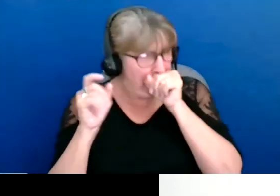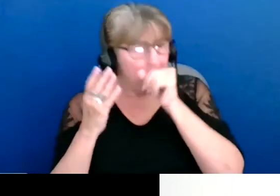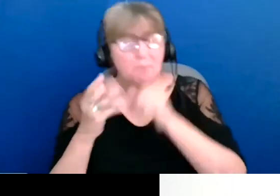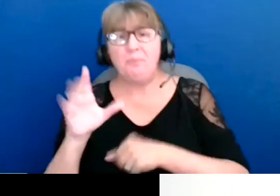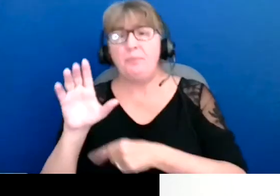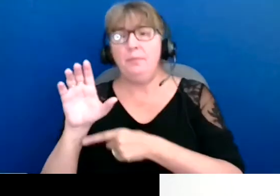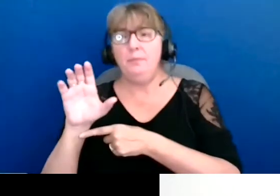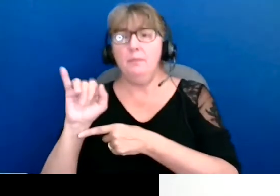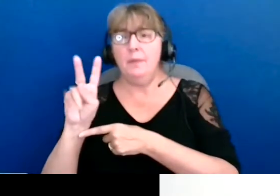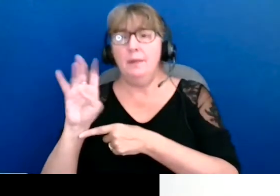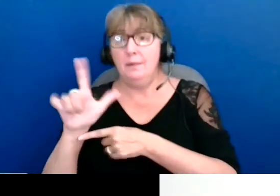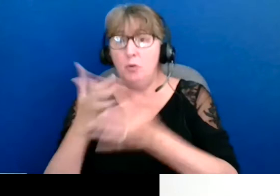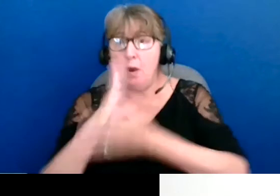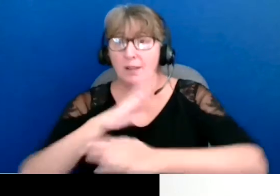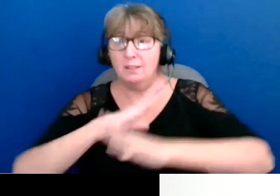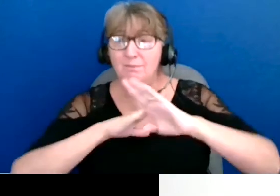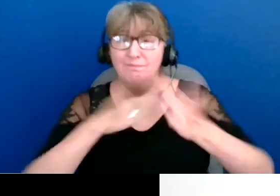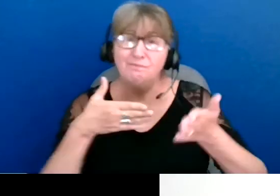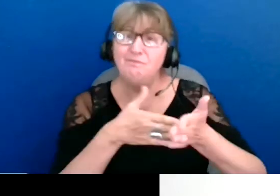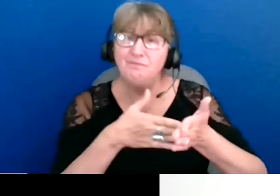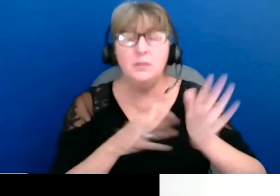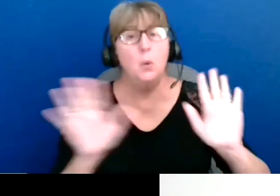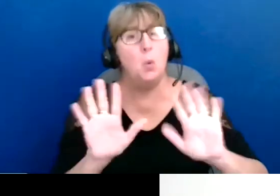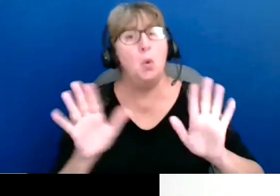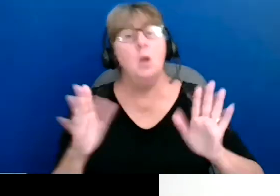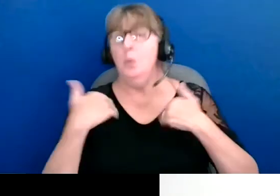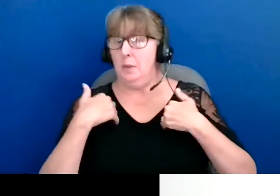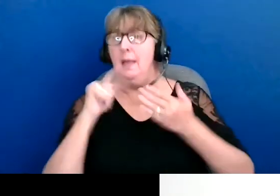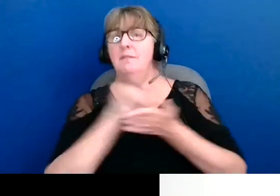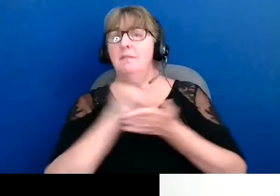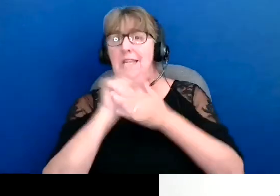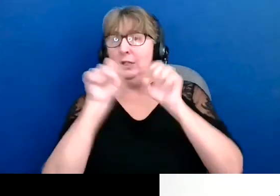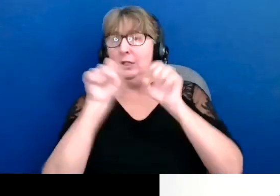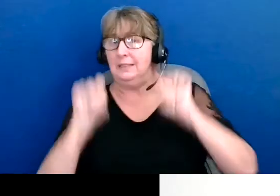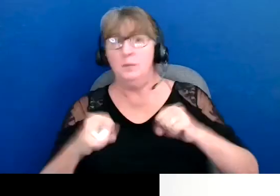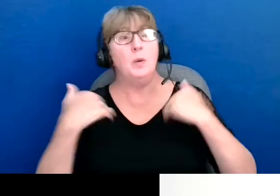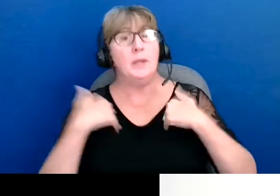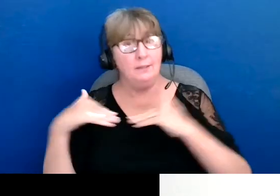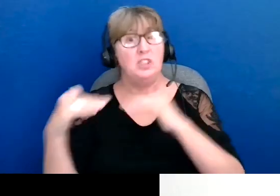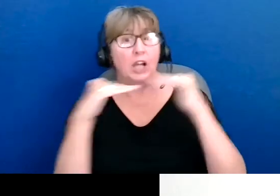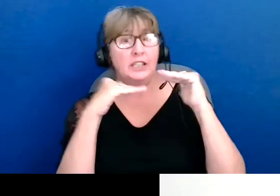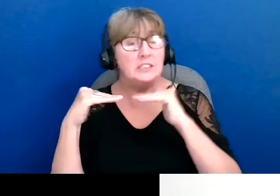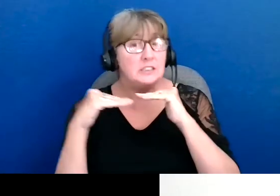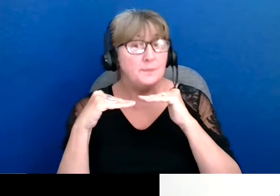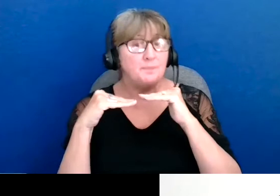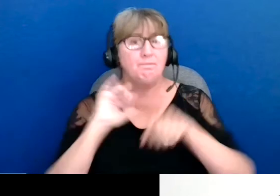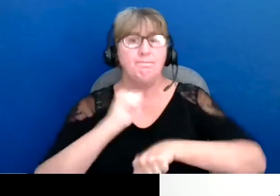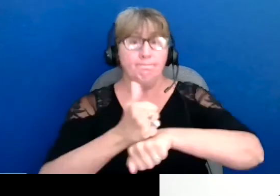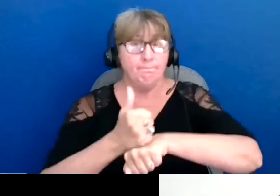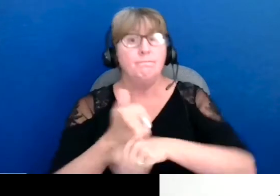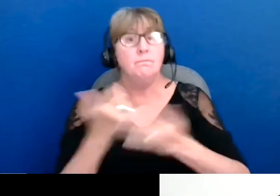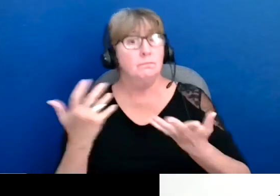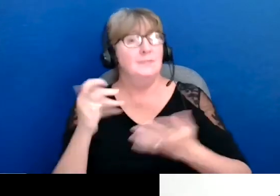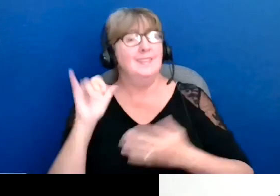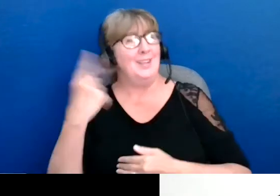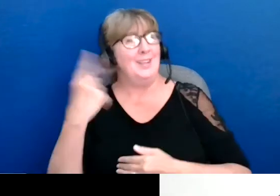there are things that we have a legal system, we have justice. And that's one of the stories in